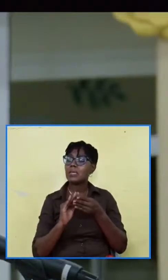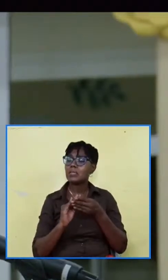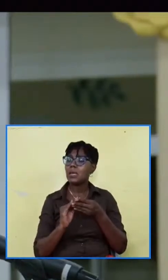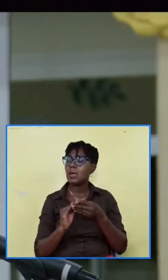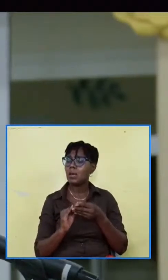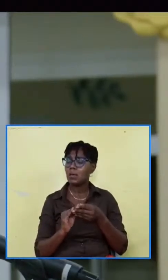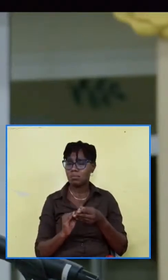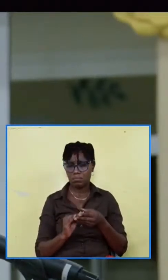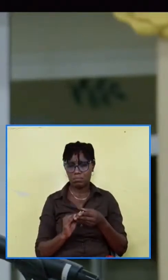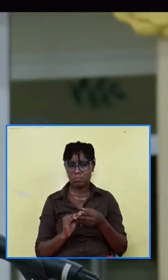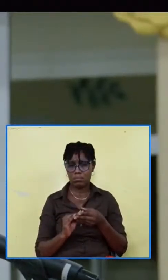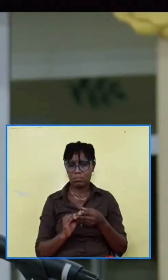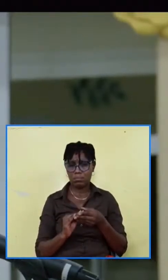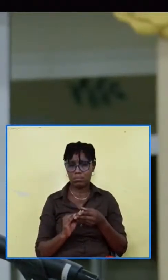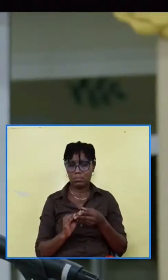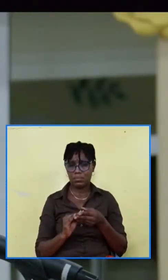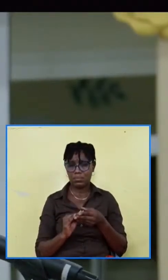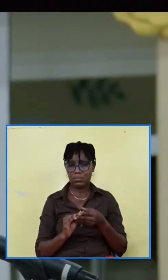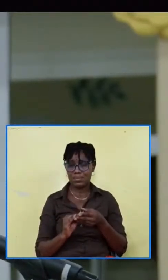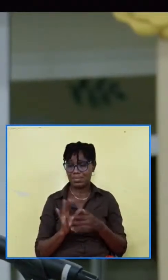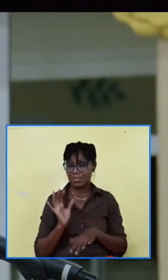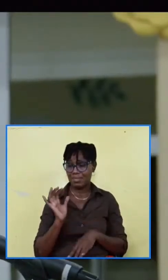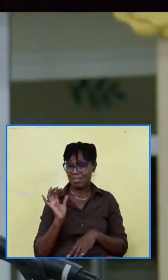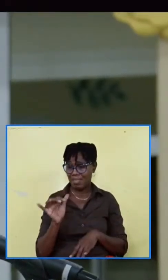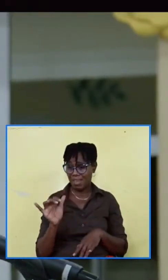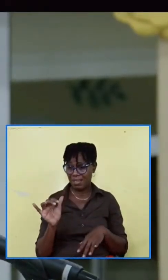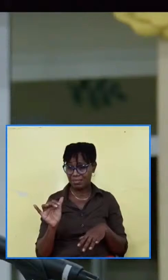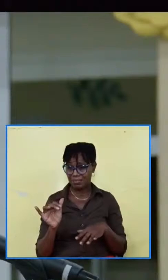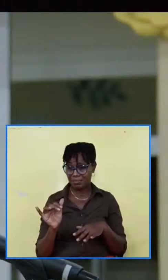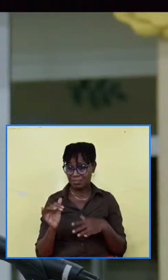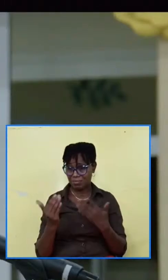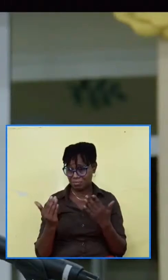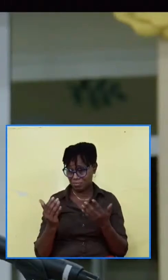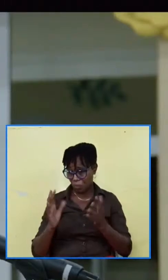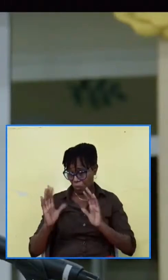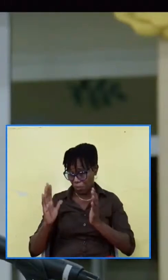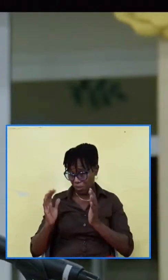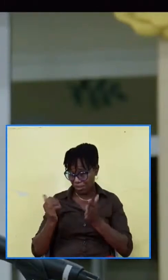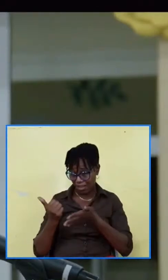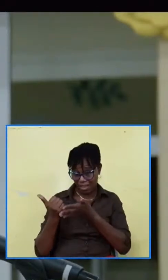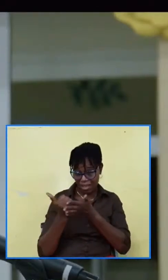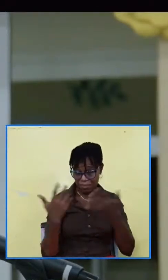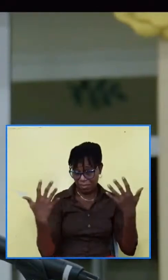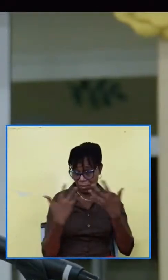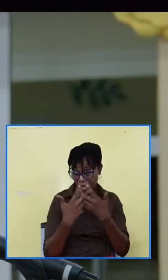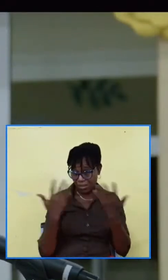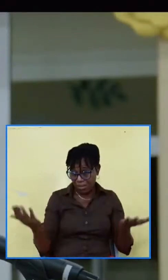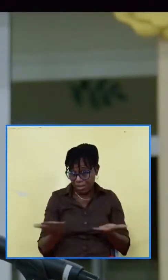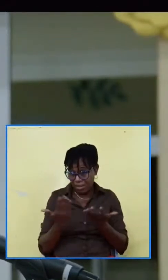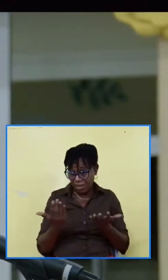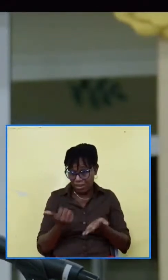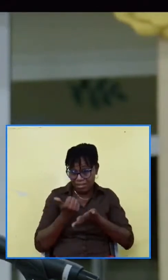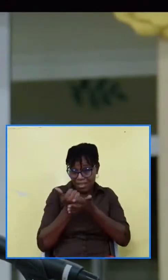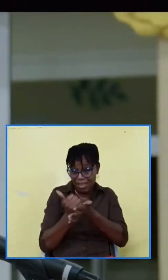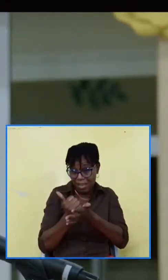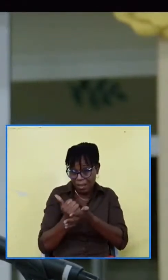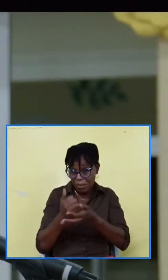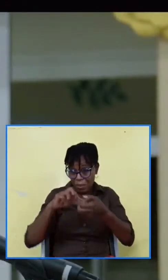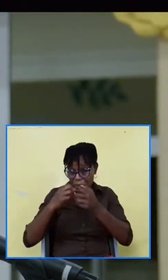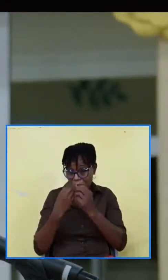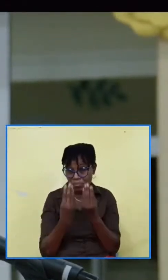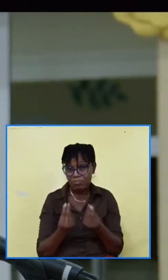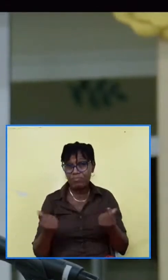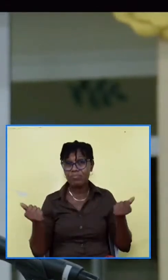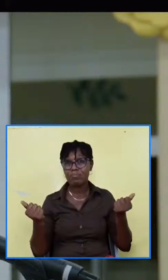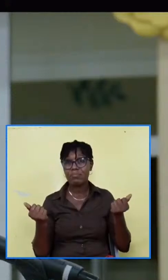say, is that a measurement that can help us in our Bayesian way to solve the problem? 2, 1, get